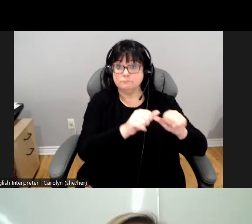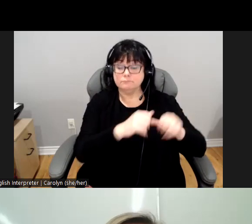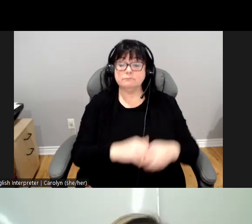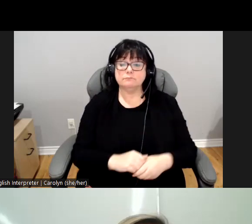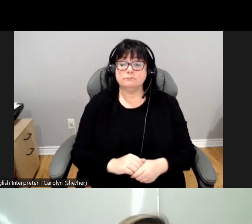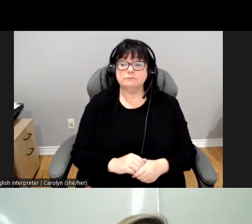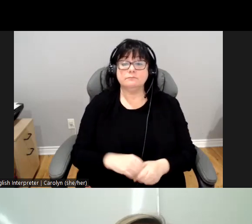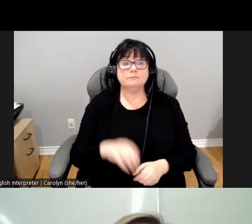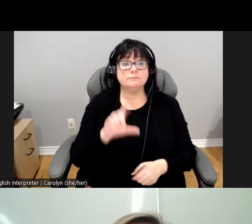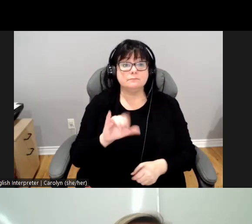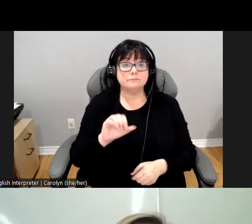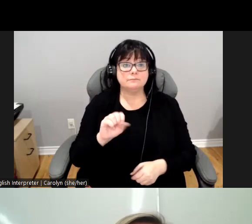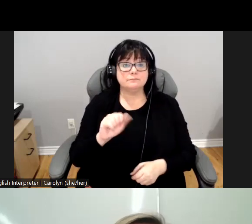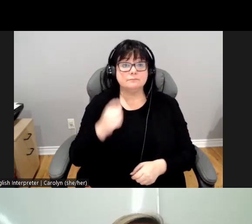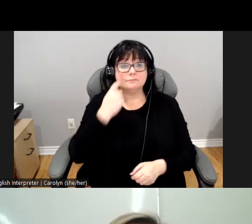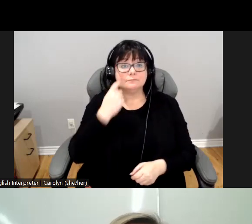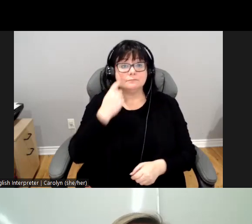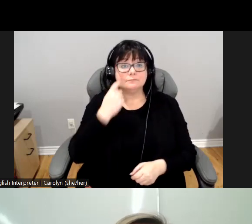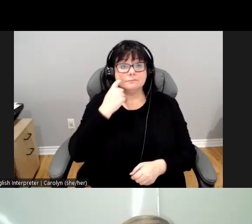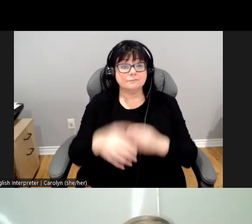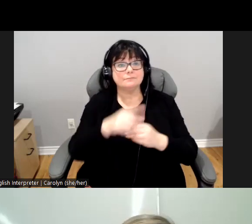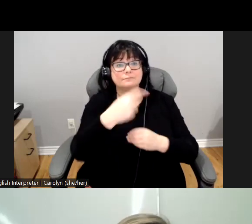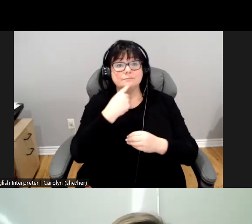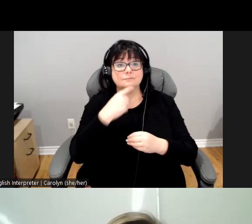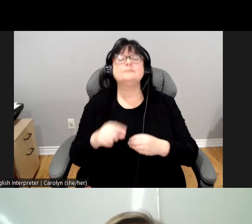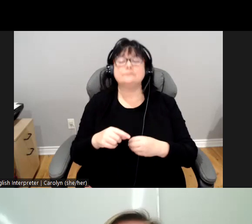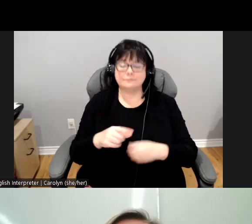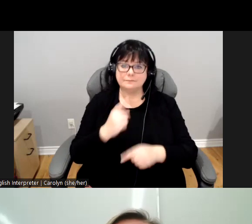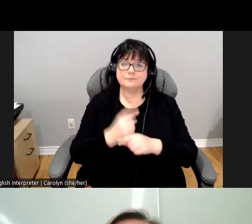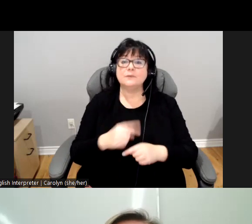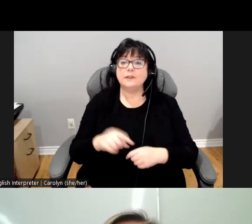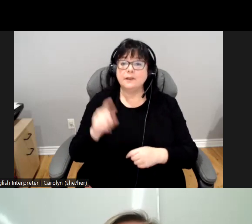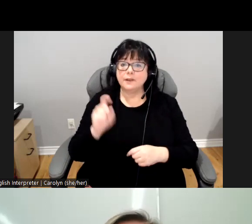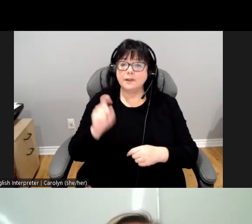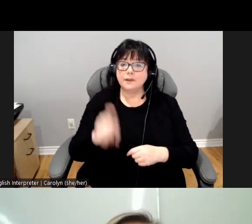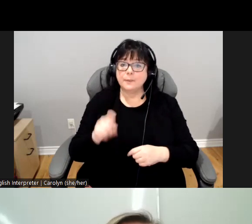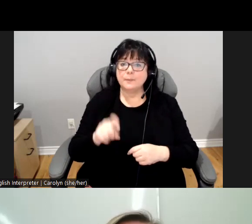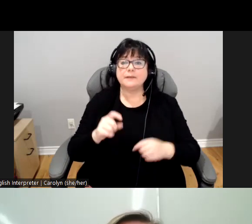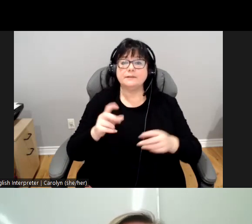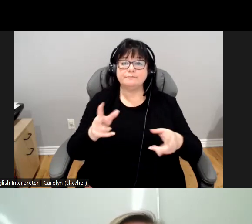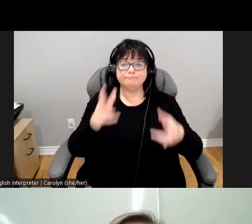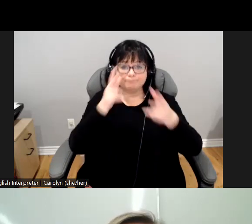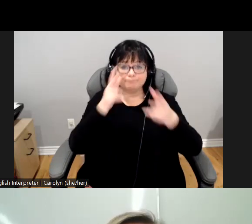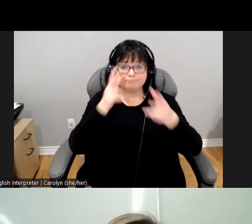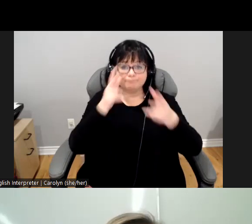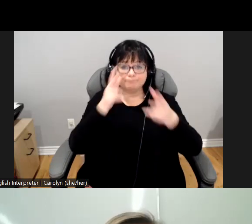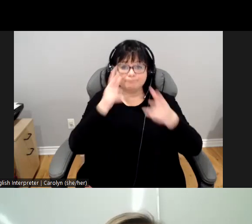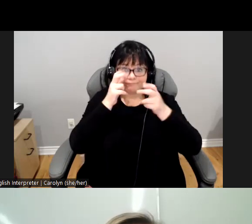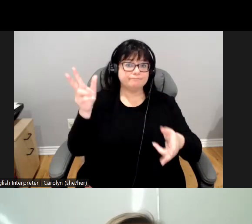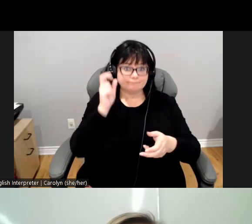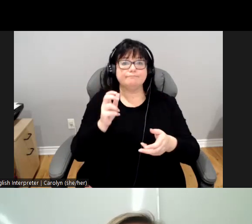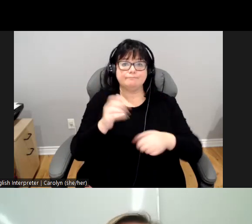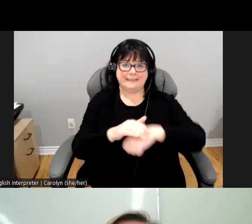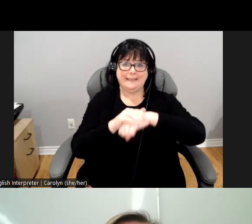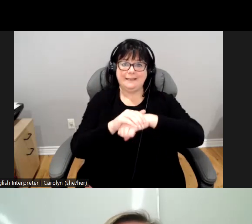put in the notes, must be able to receive instruction in English, and that's correct. So they have to be able to